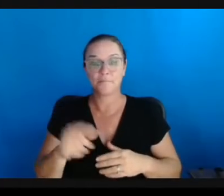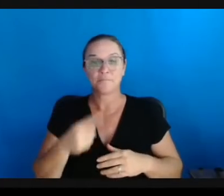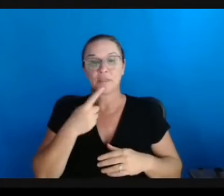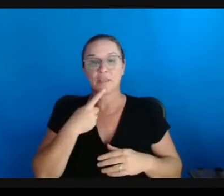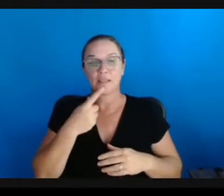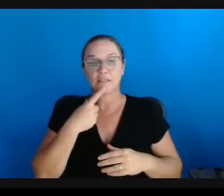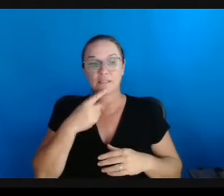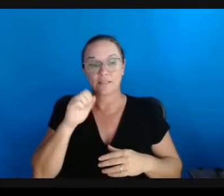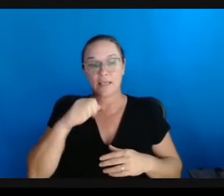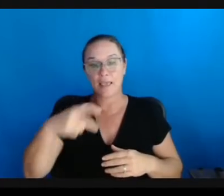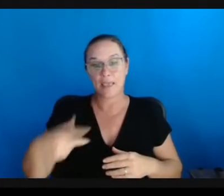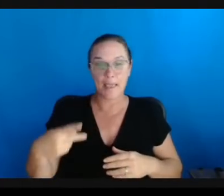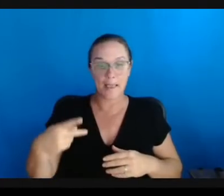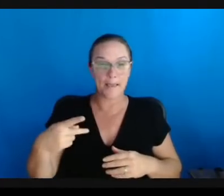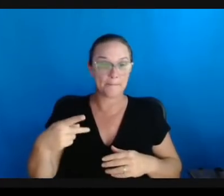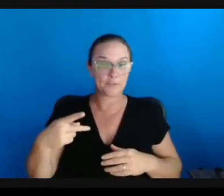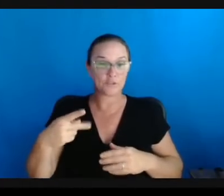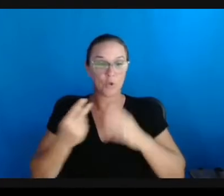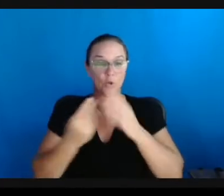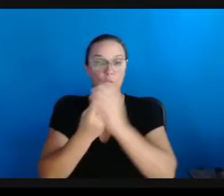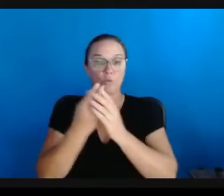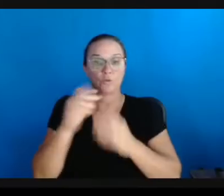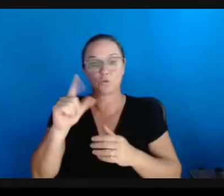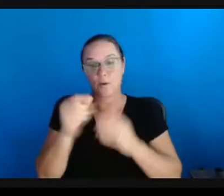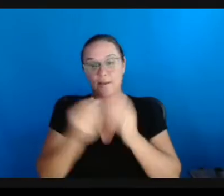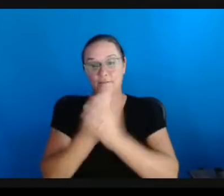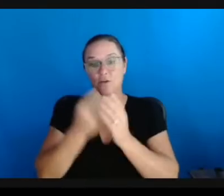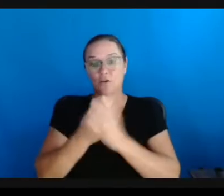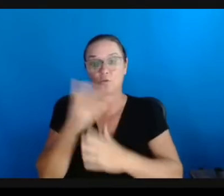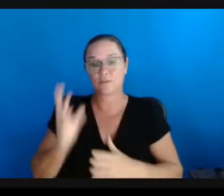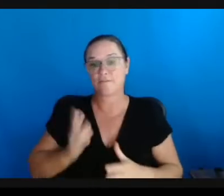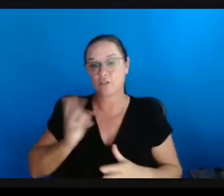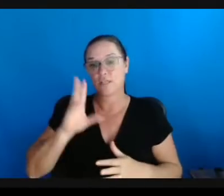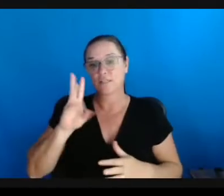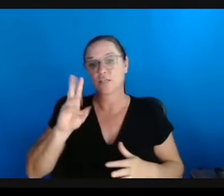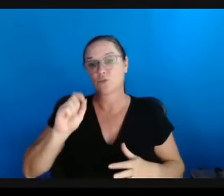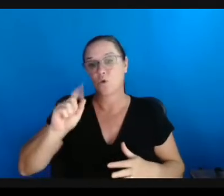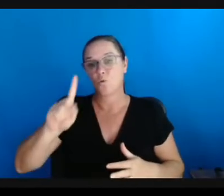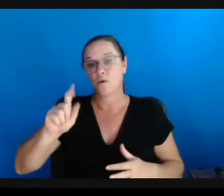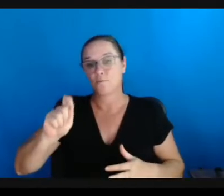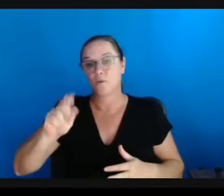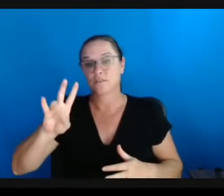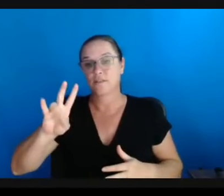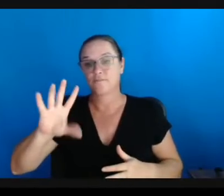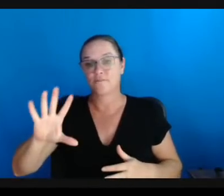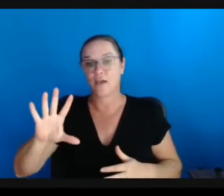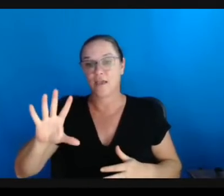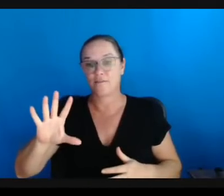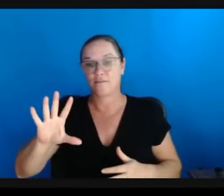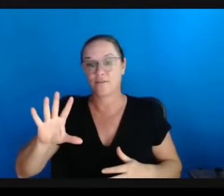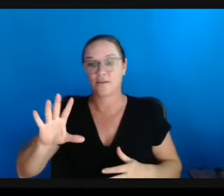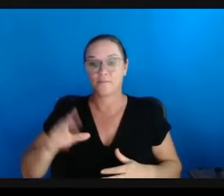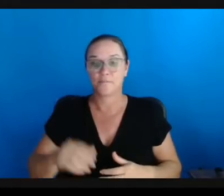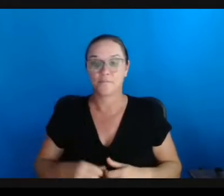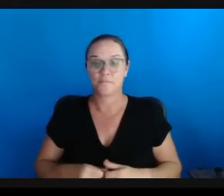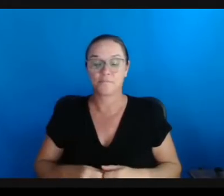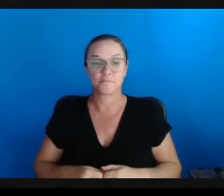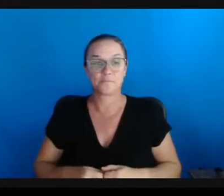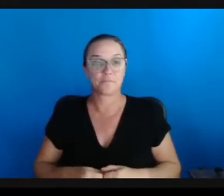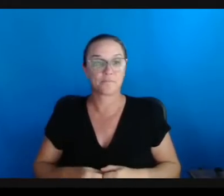was officially 601.75 feet, highest without going over. All